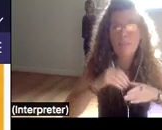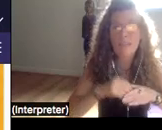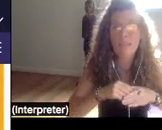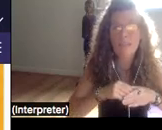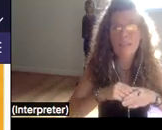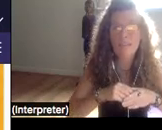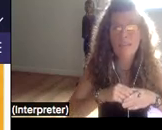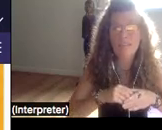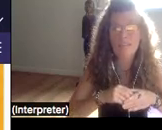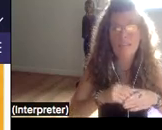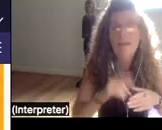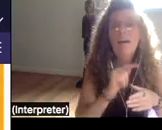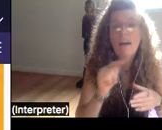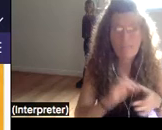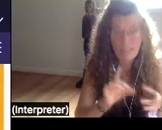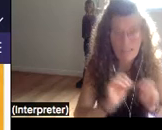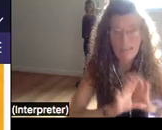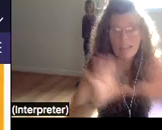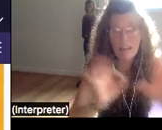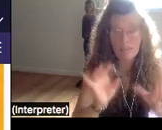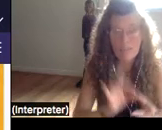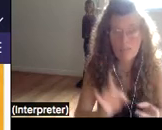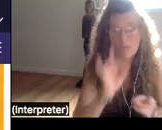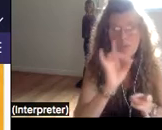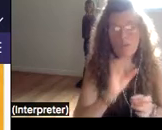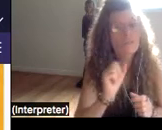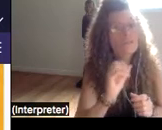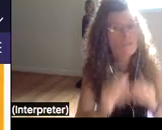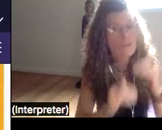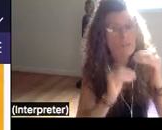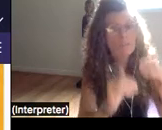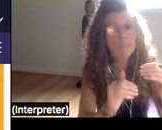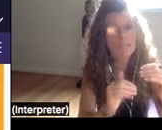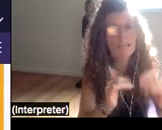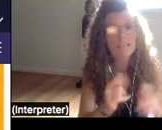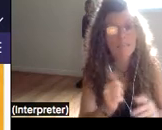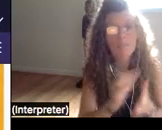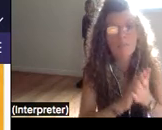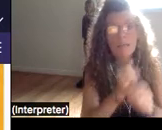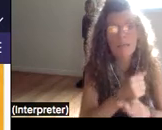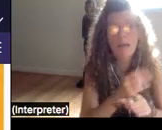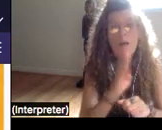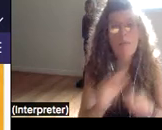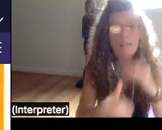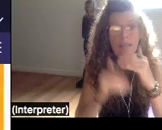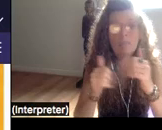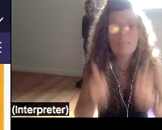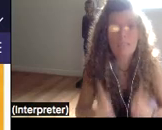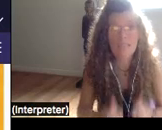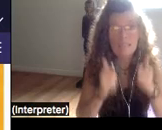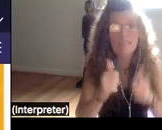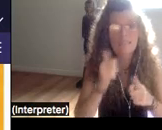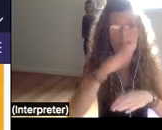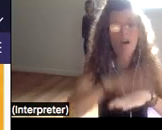light within. The light of the soul, so limited has it been made by the